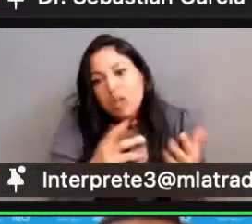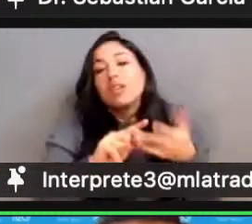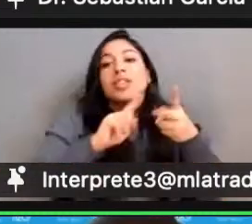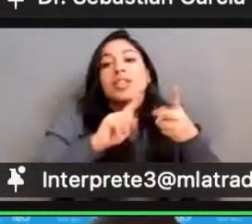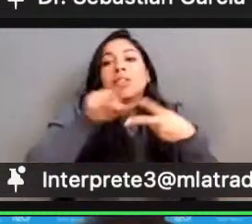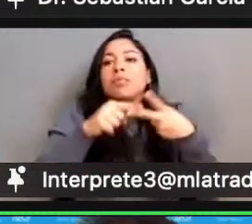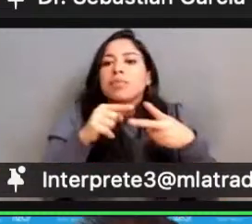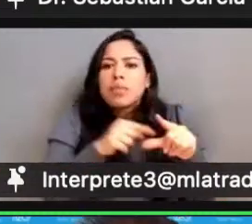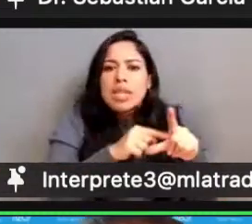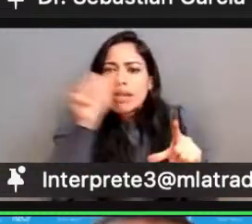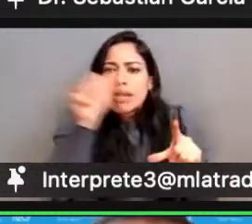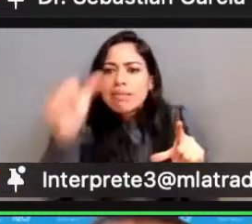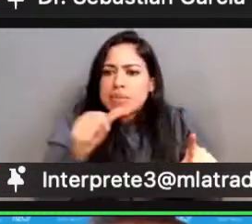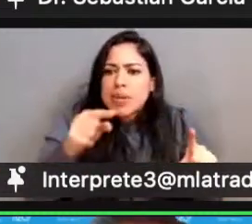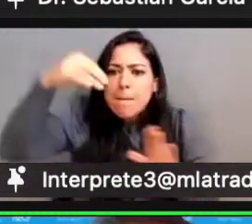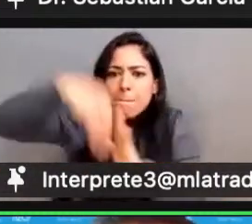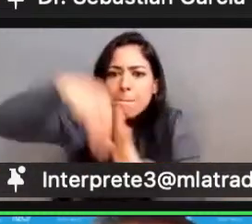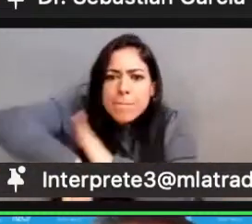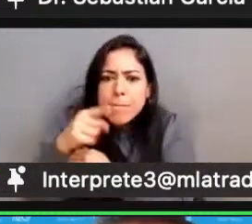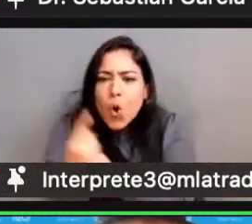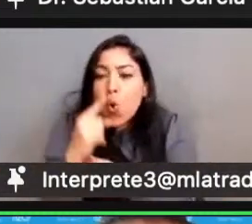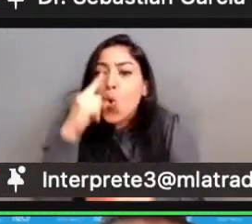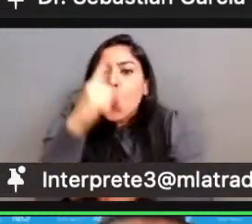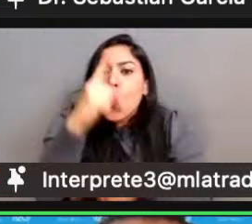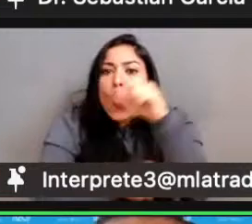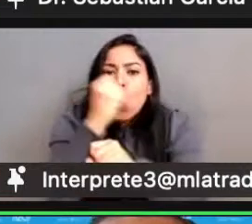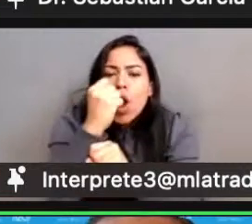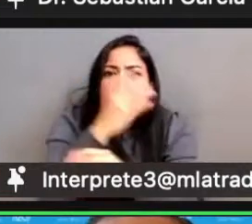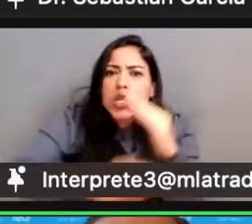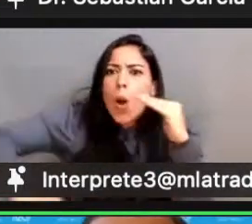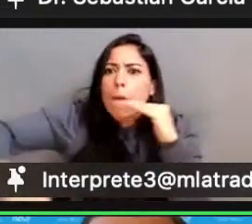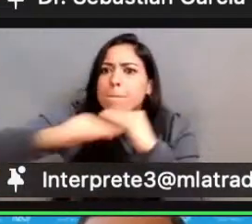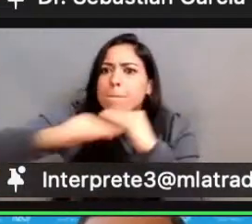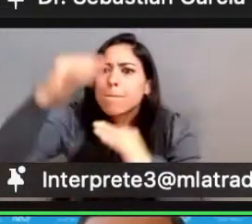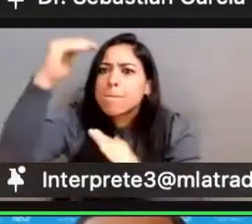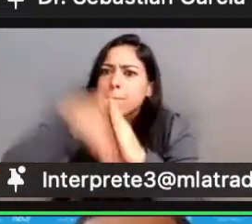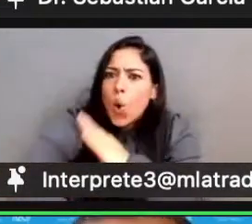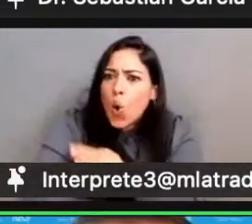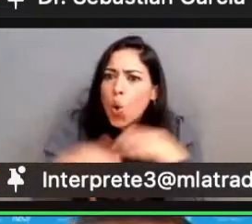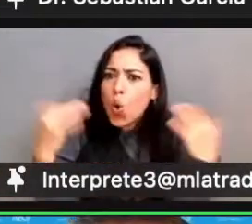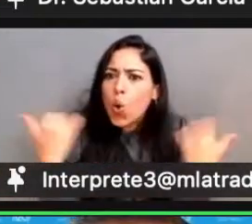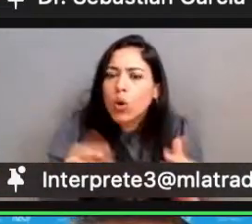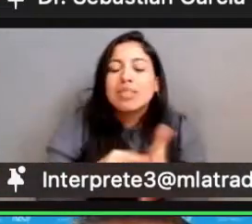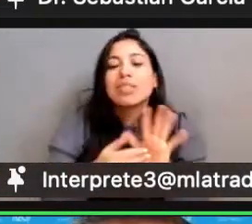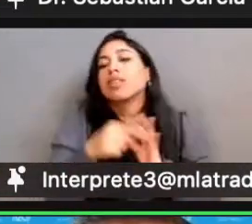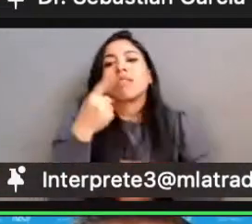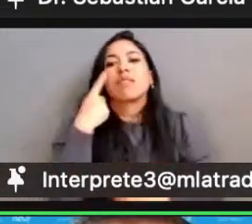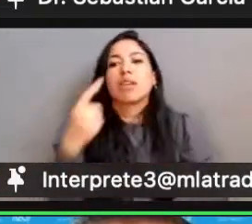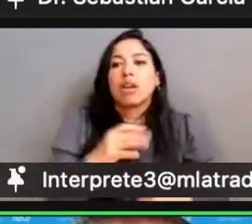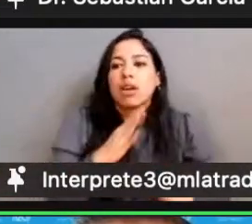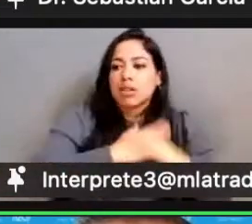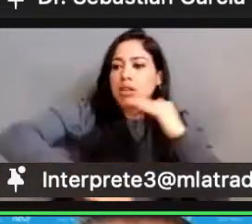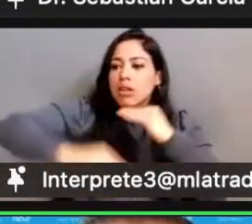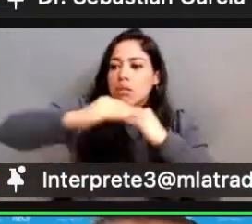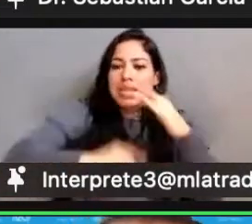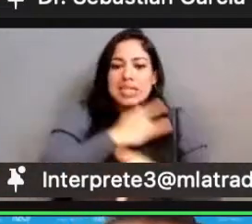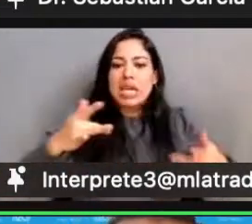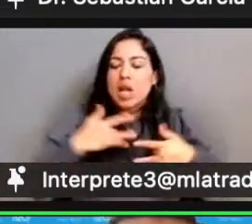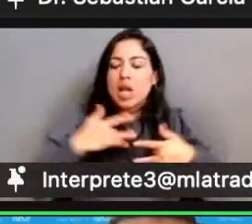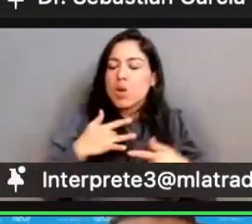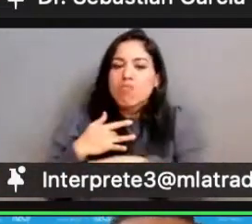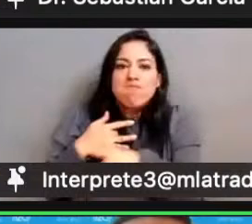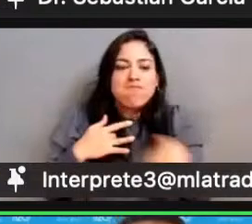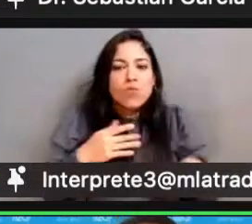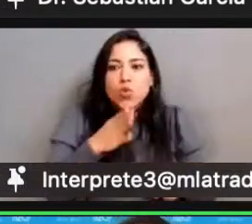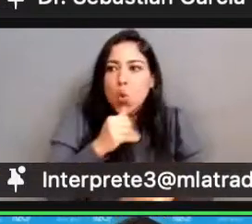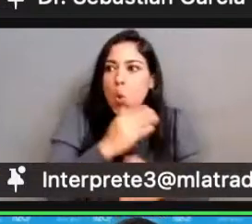brutally, in just 1 year, the concentration index on health